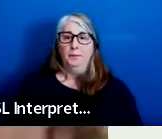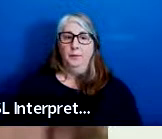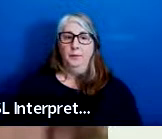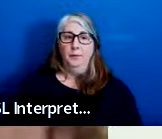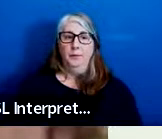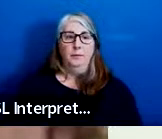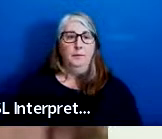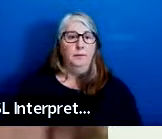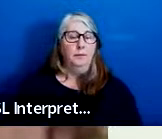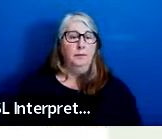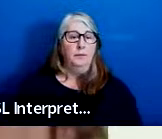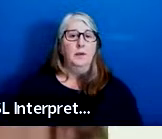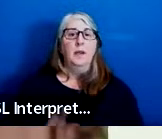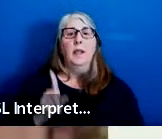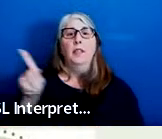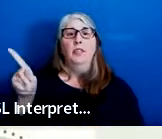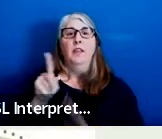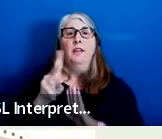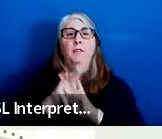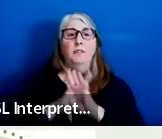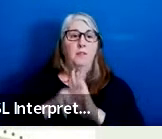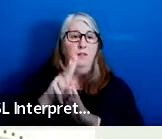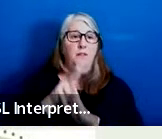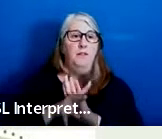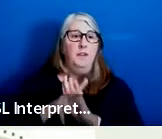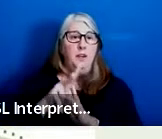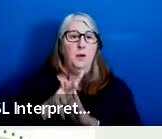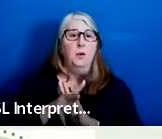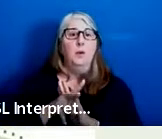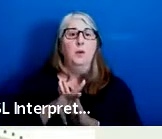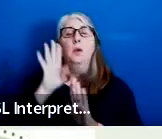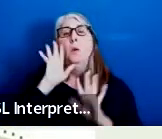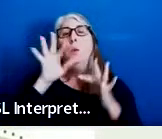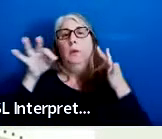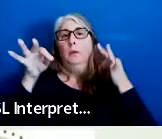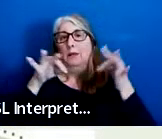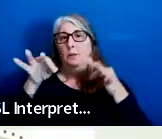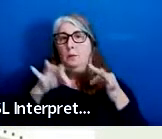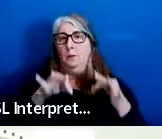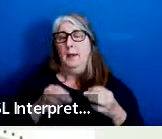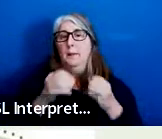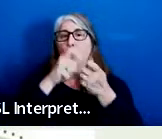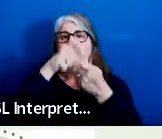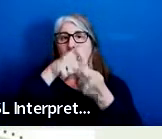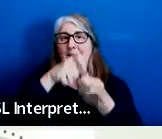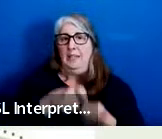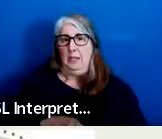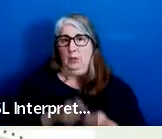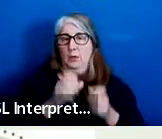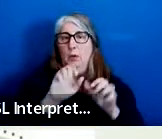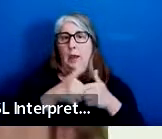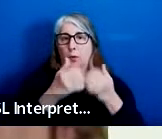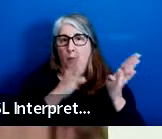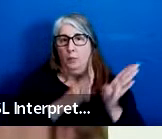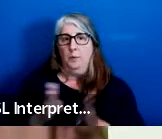In the following video, Director Crooms will provide greater detail with respect to preparation.